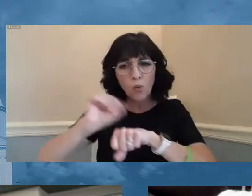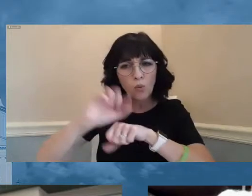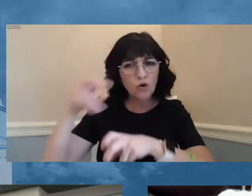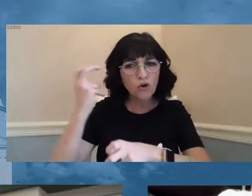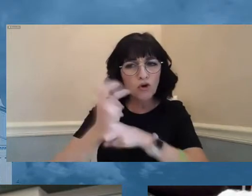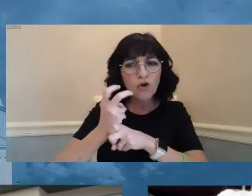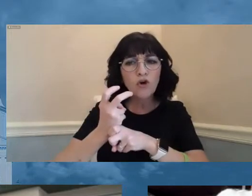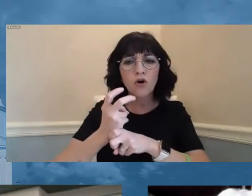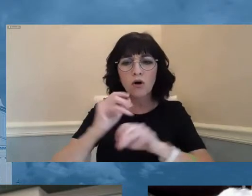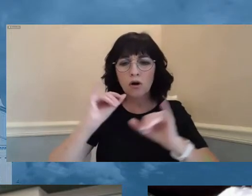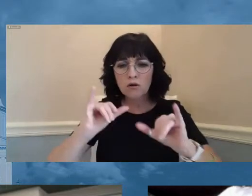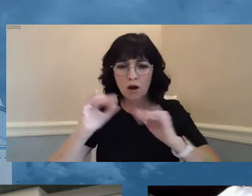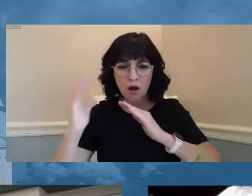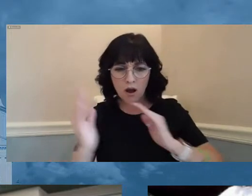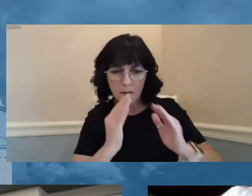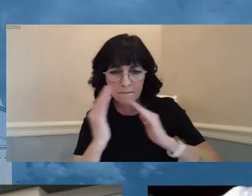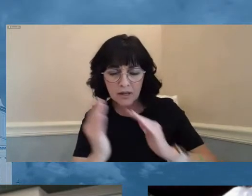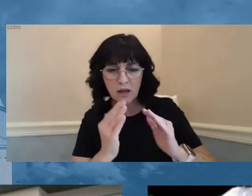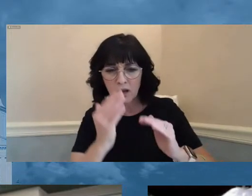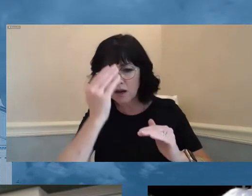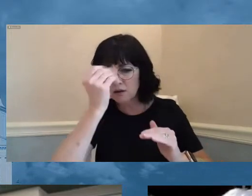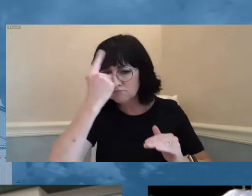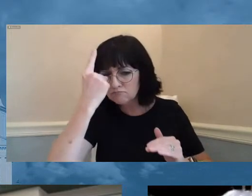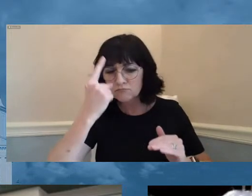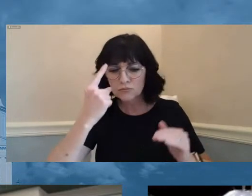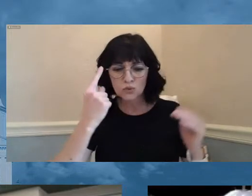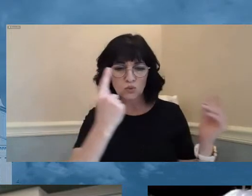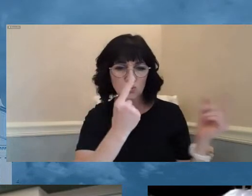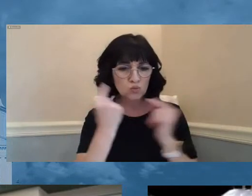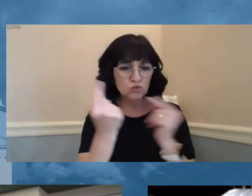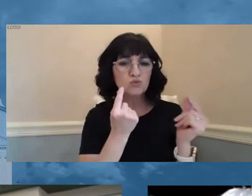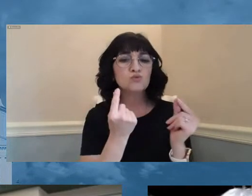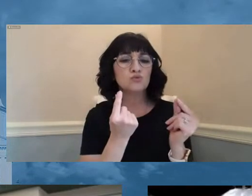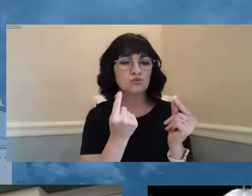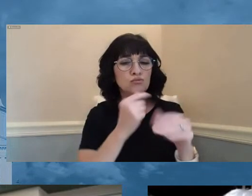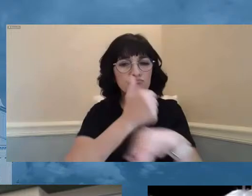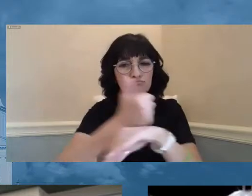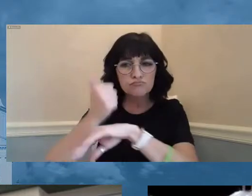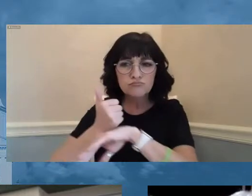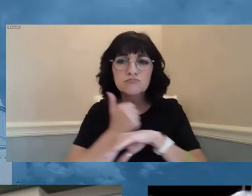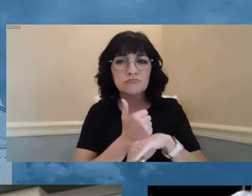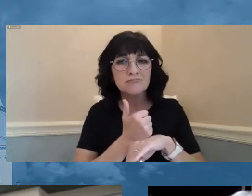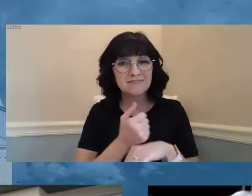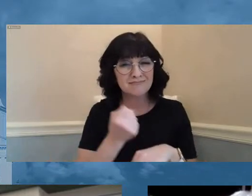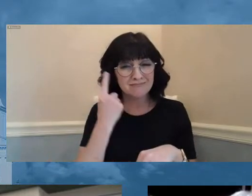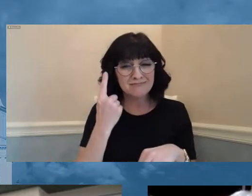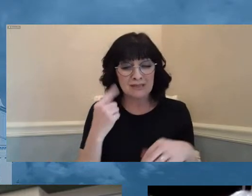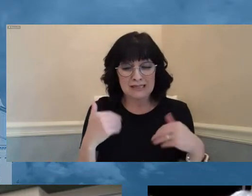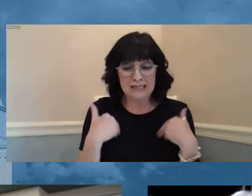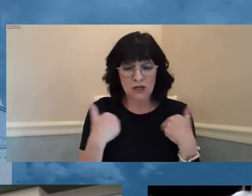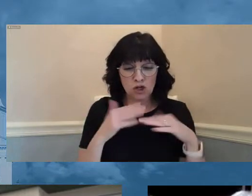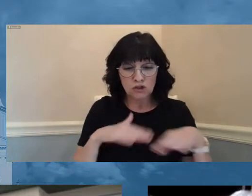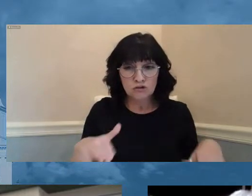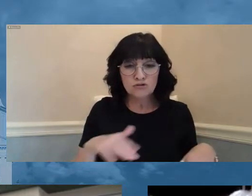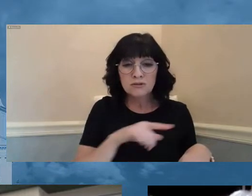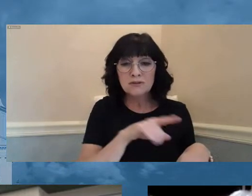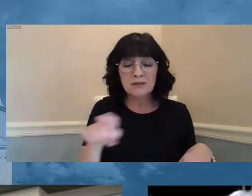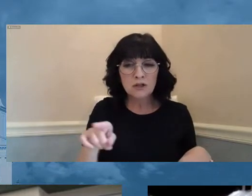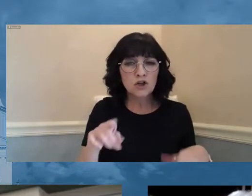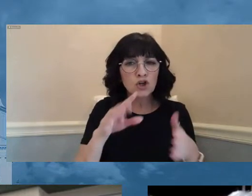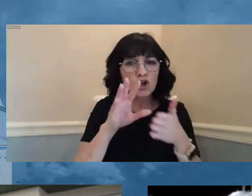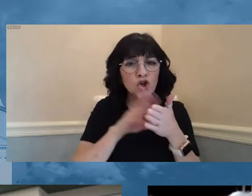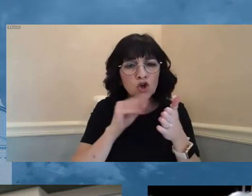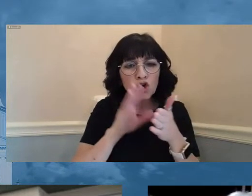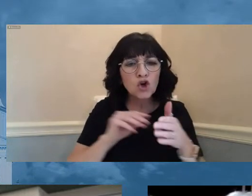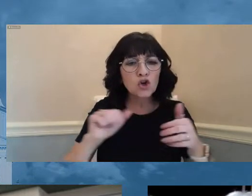remote learning when you need, particularly the younger children, children with disabilities and learning problems and